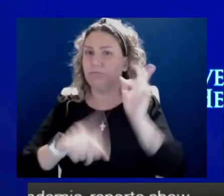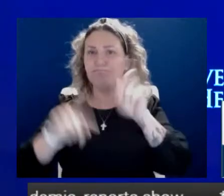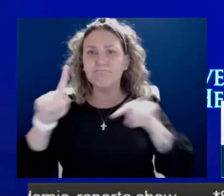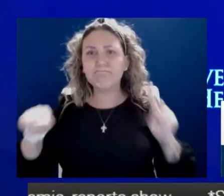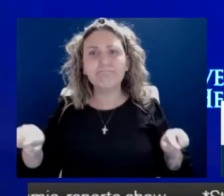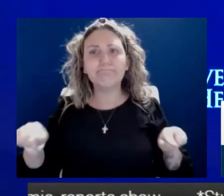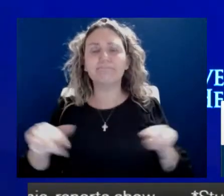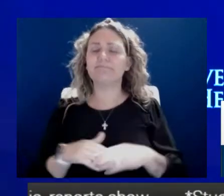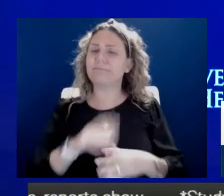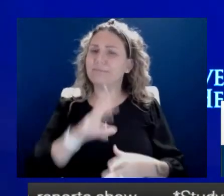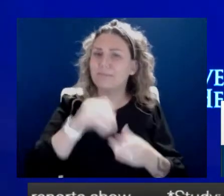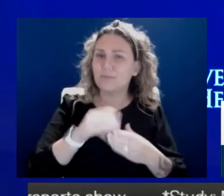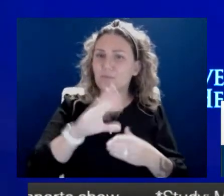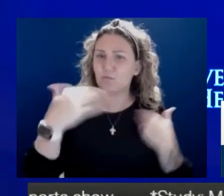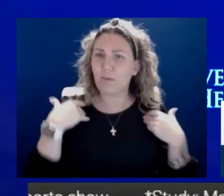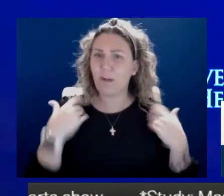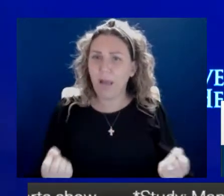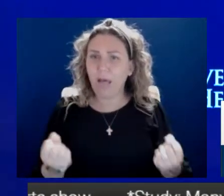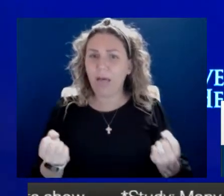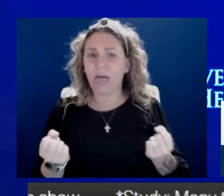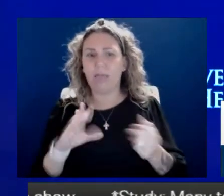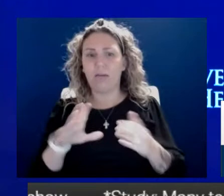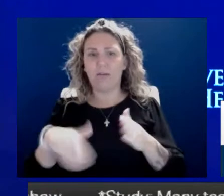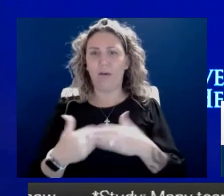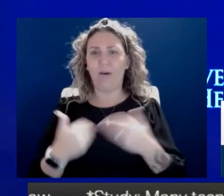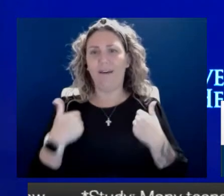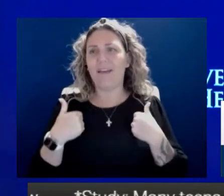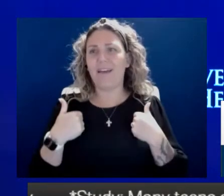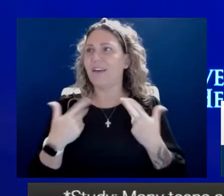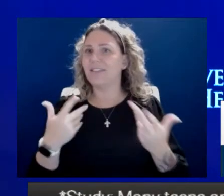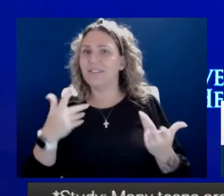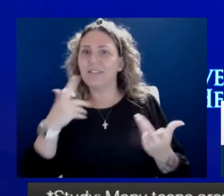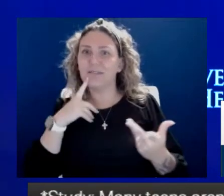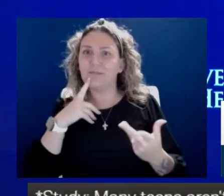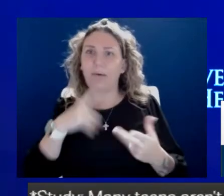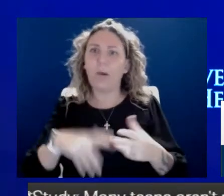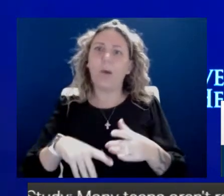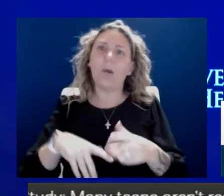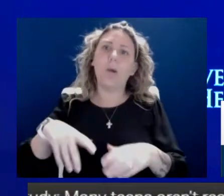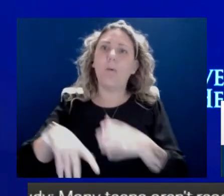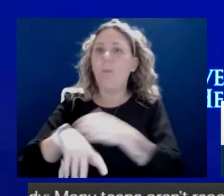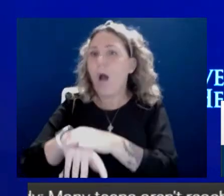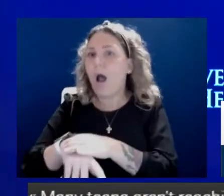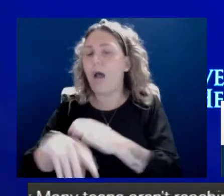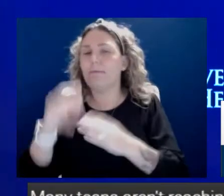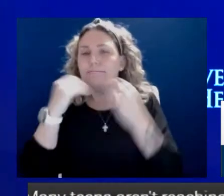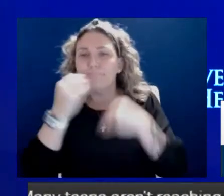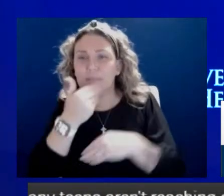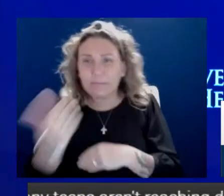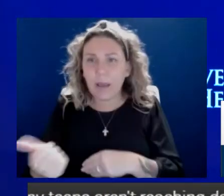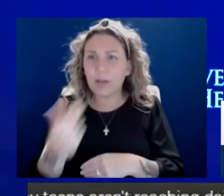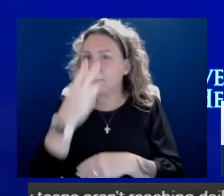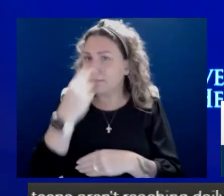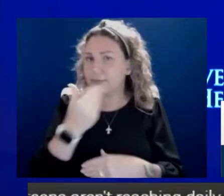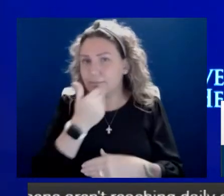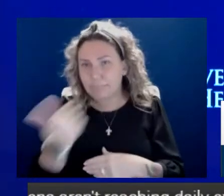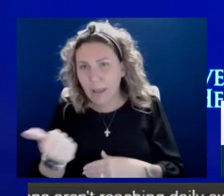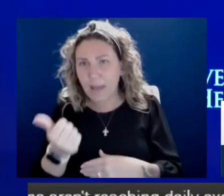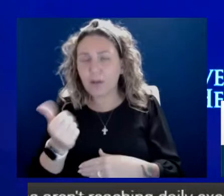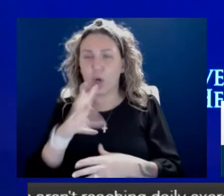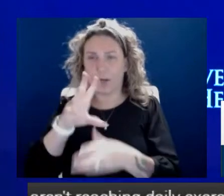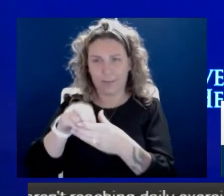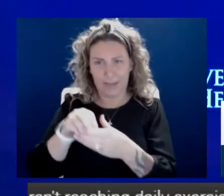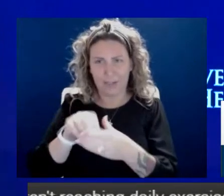in your health. You know, we all have trackers on us, and we're all trying to do, eat better, sleep better, engagement that way. But also